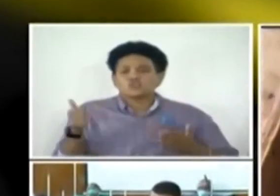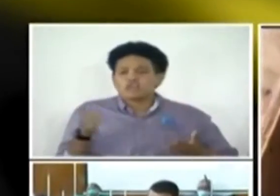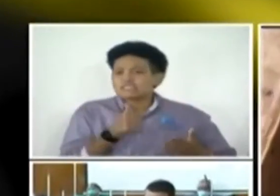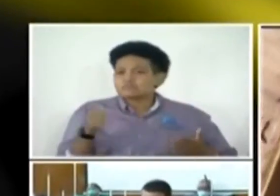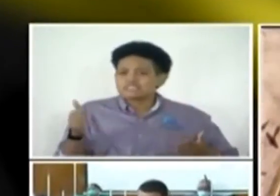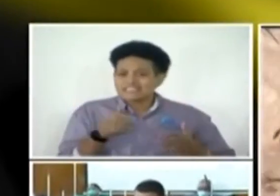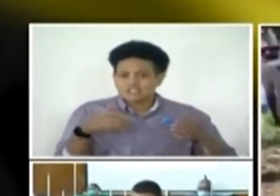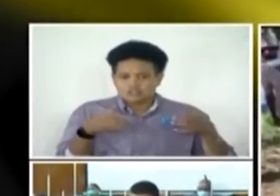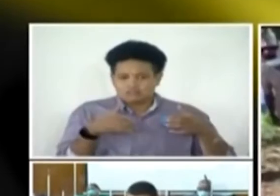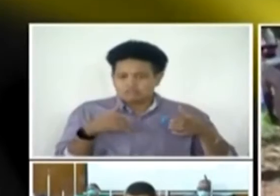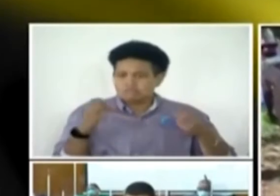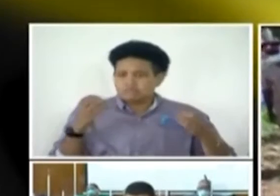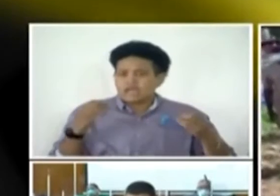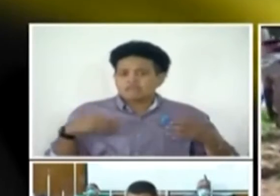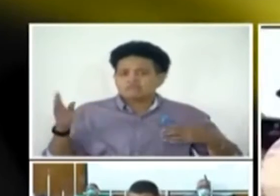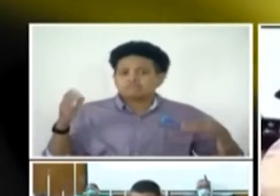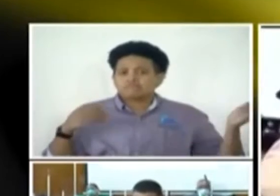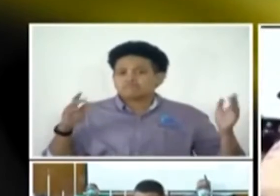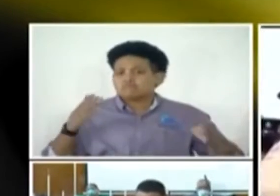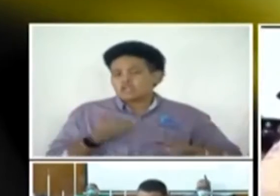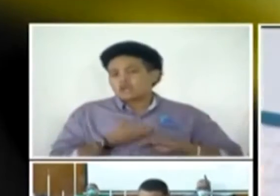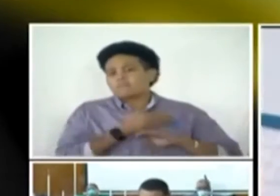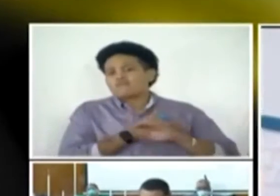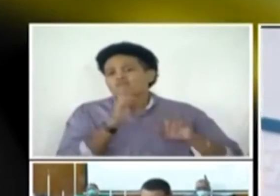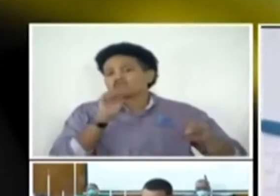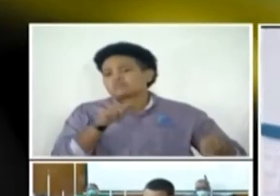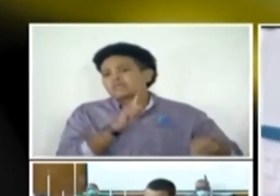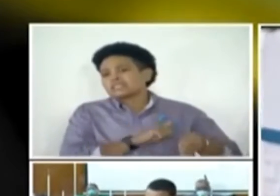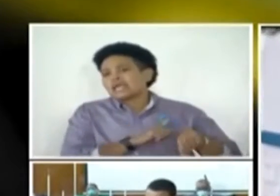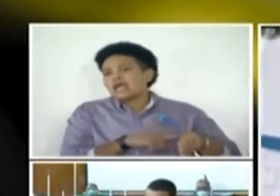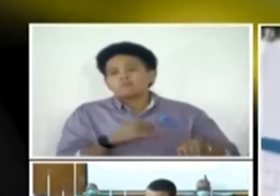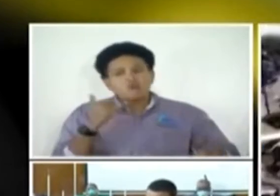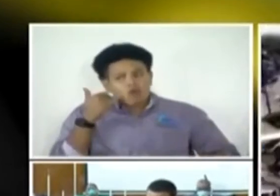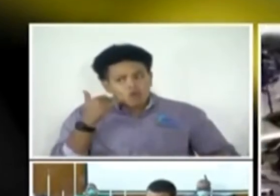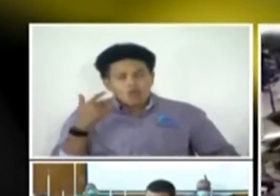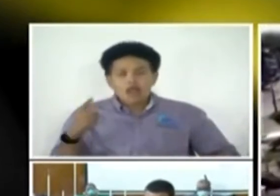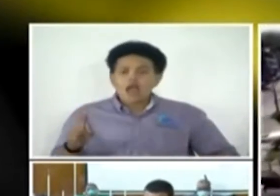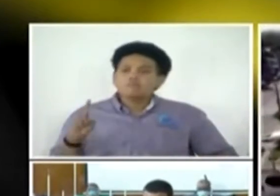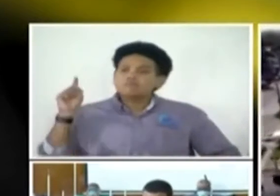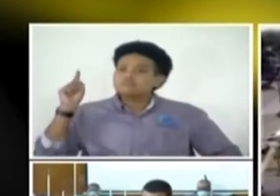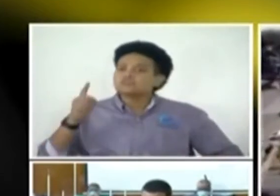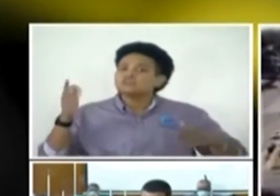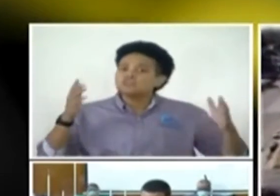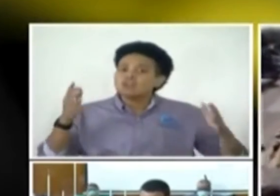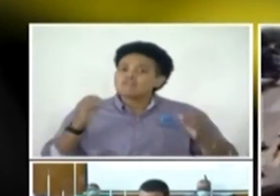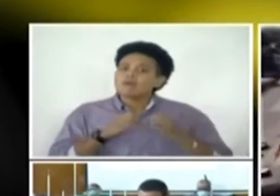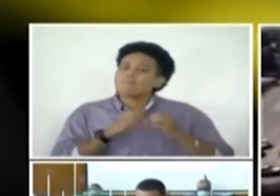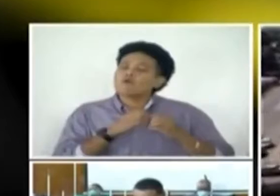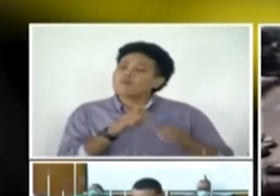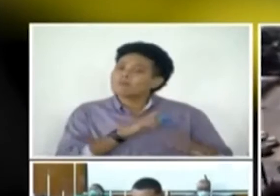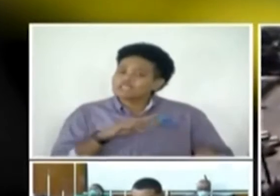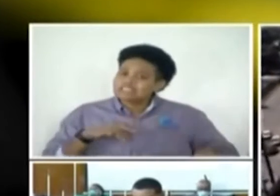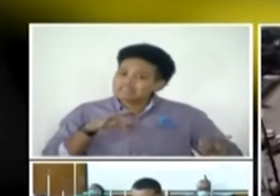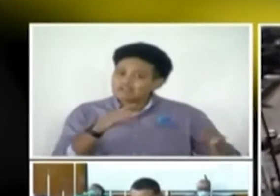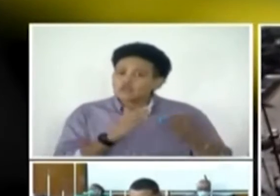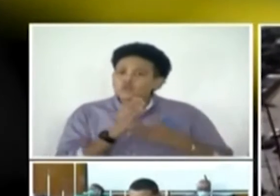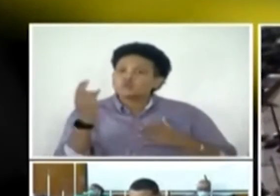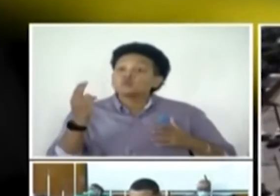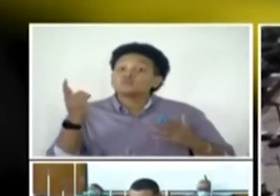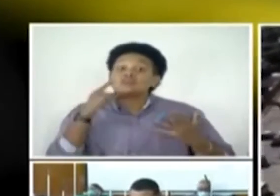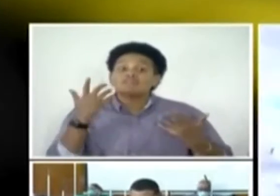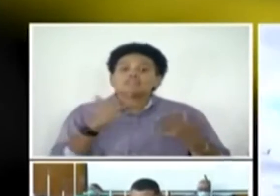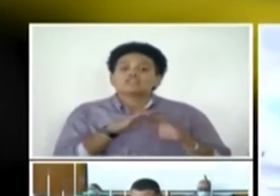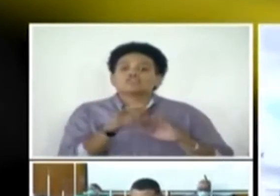in order to improve the response times to calls for service and provide greater police efficiency through the use of integrated database,